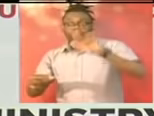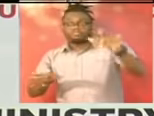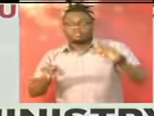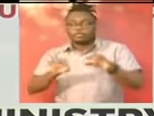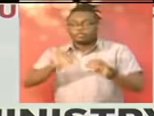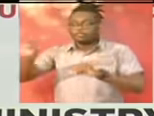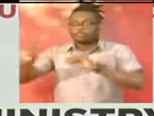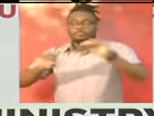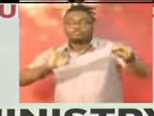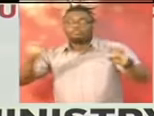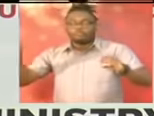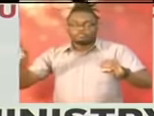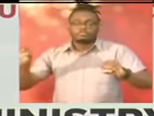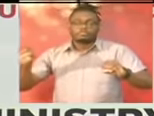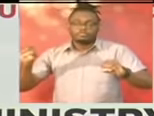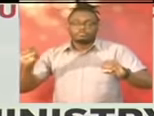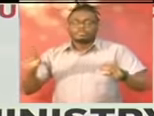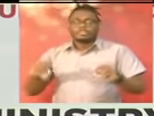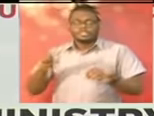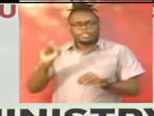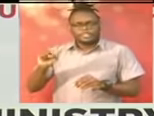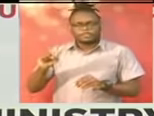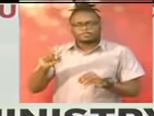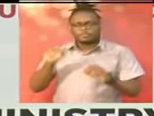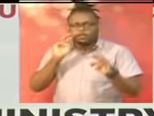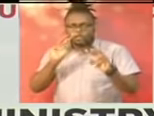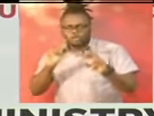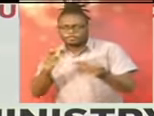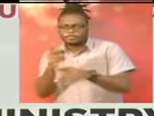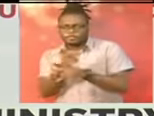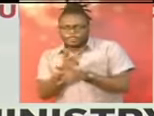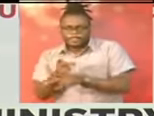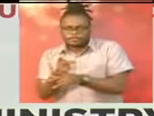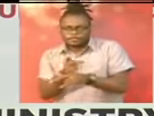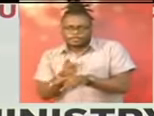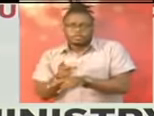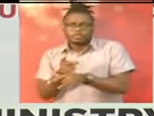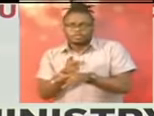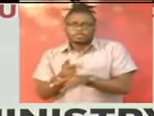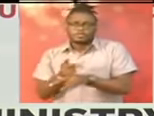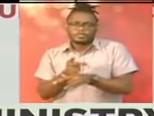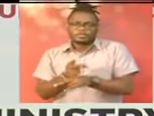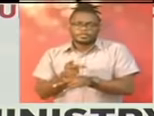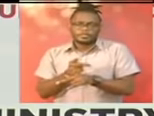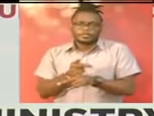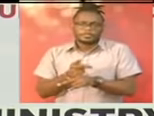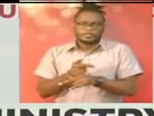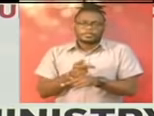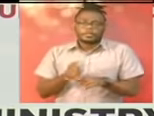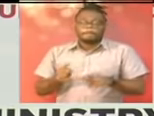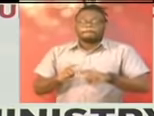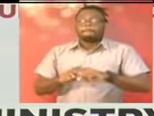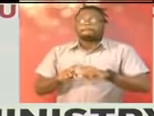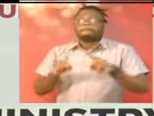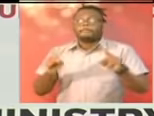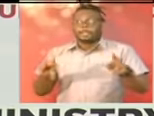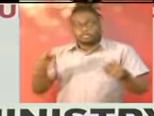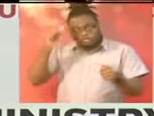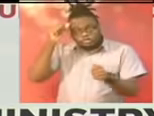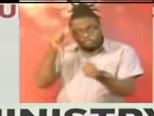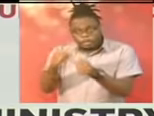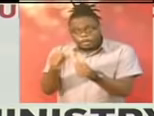additional virus and possible variants. Now, that being said, we do want to re-emphasize that